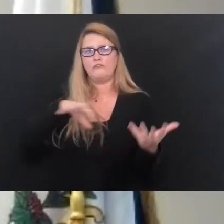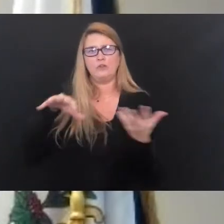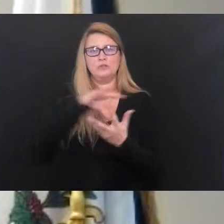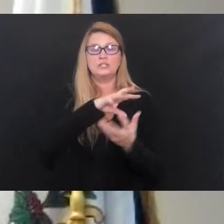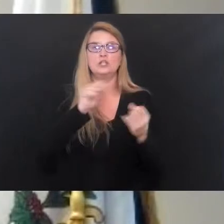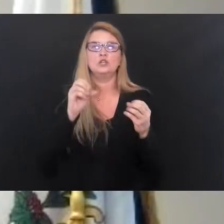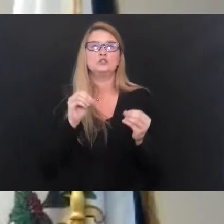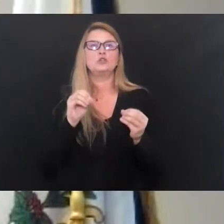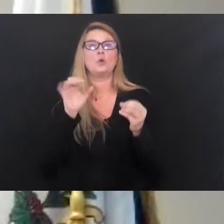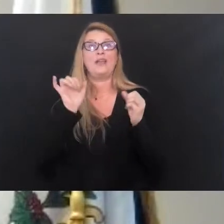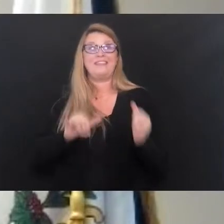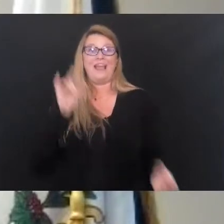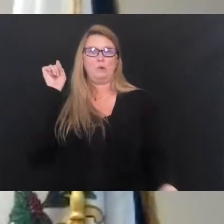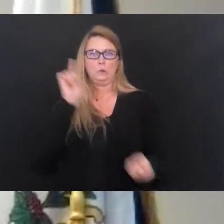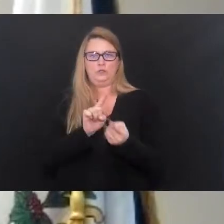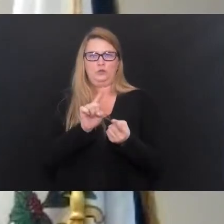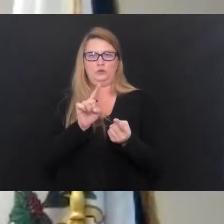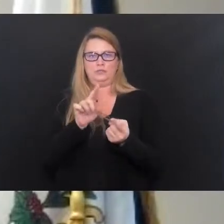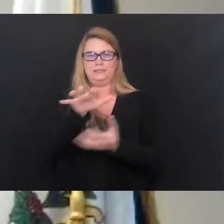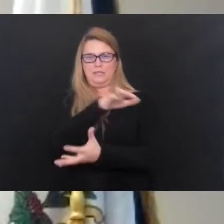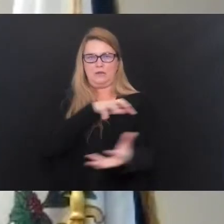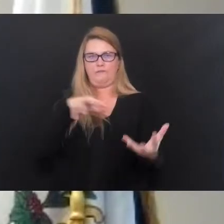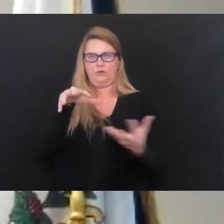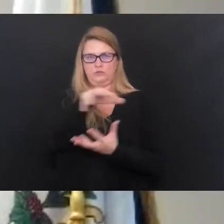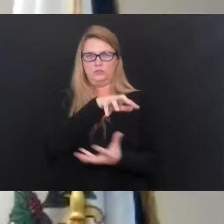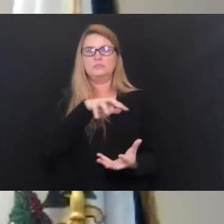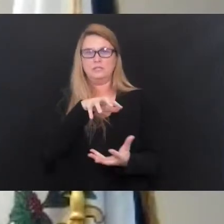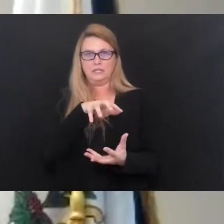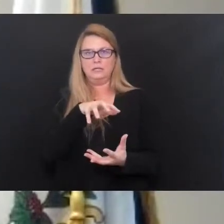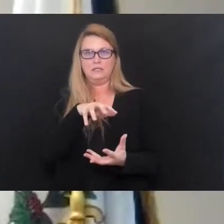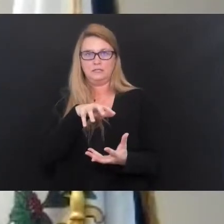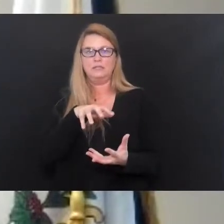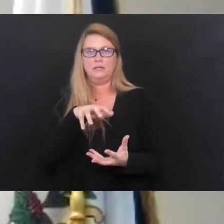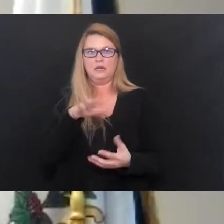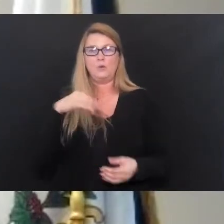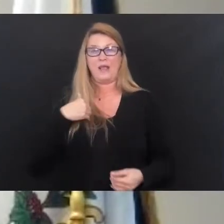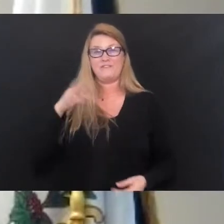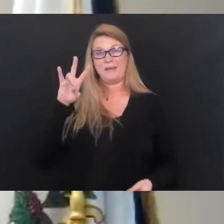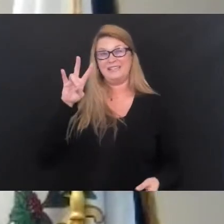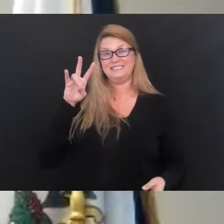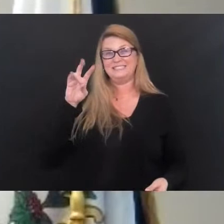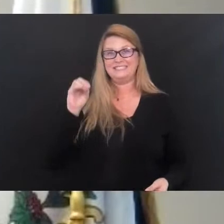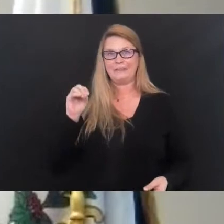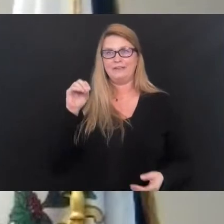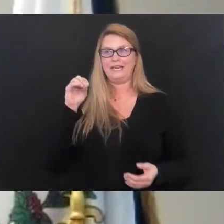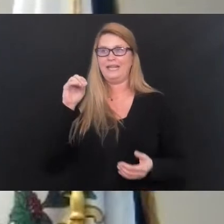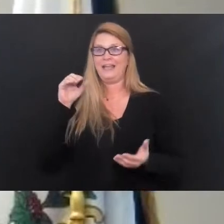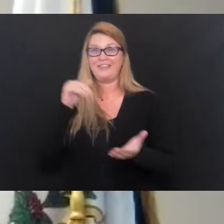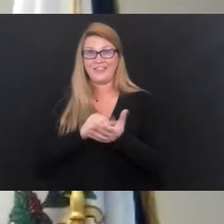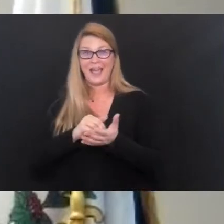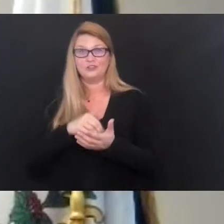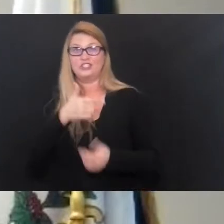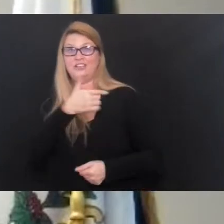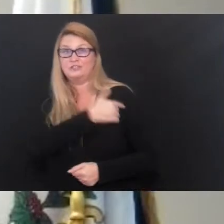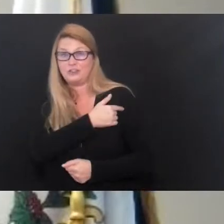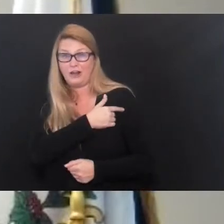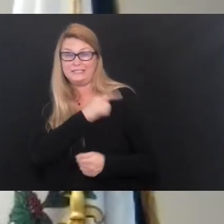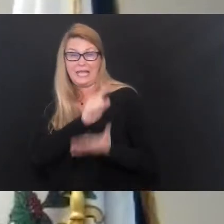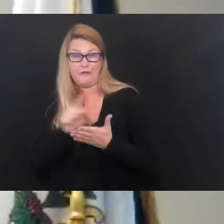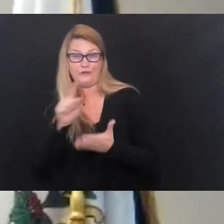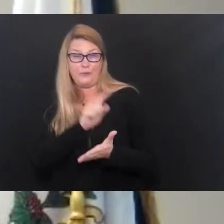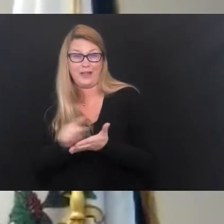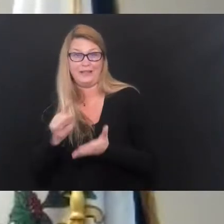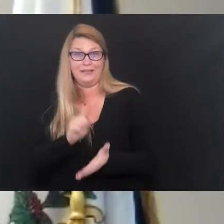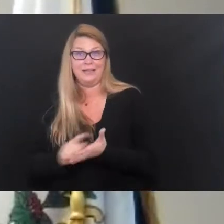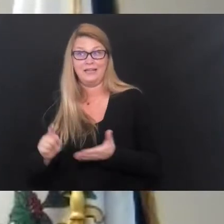So it's a complicated system, and we're getting about 70,000 needles in arms a week, and the number of complaints